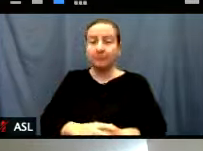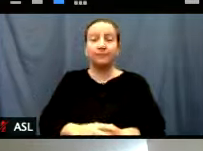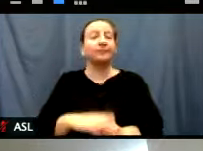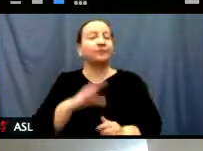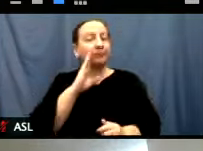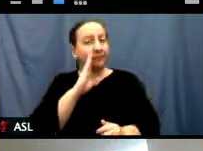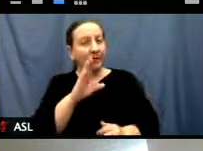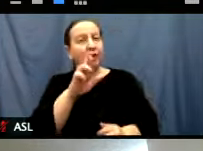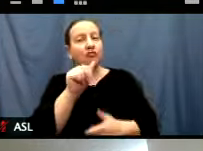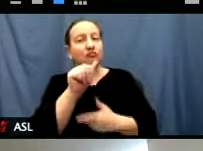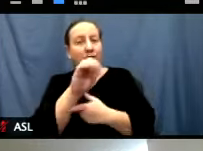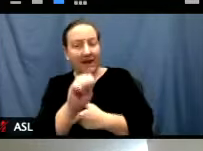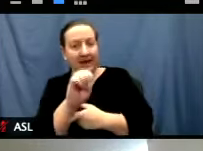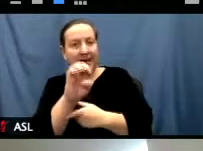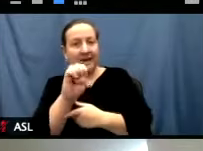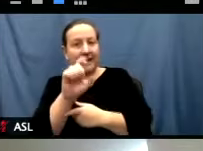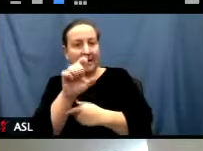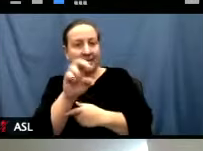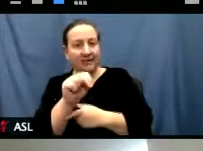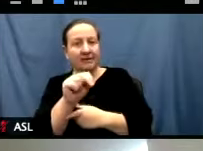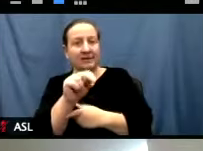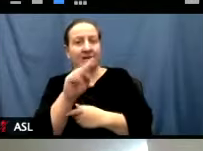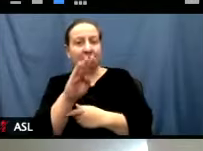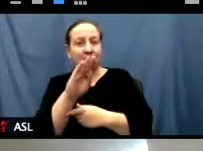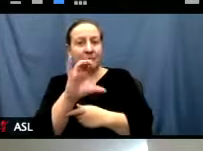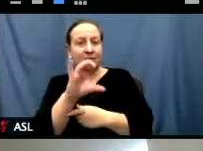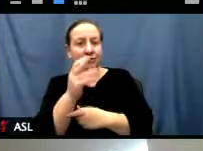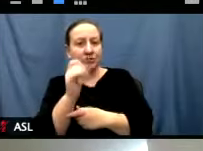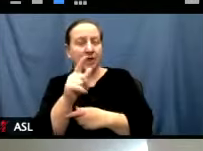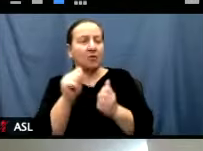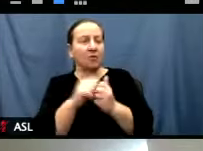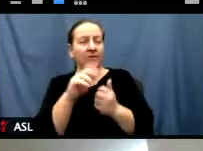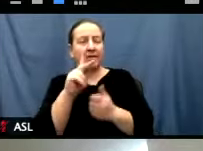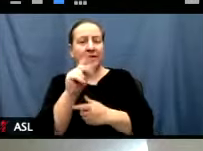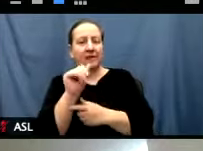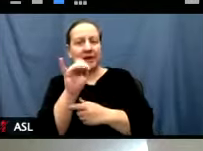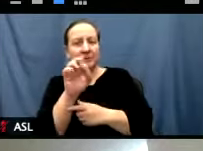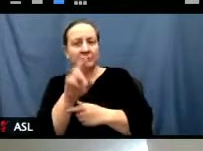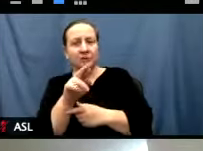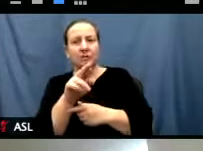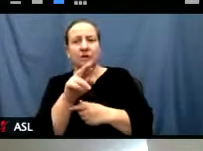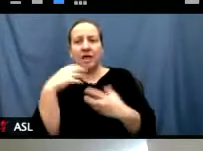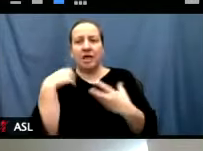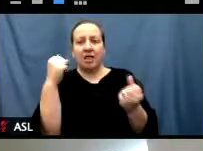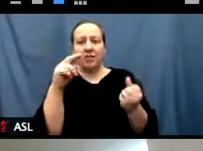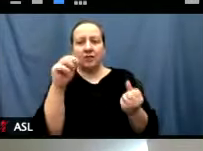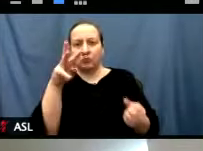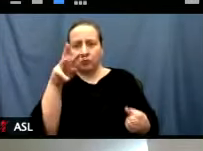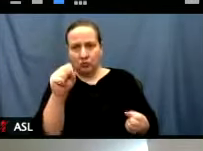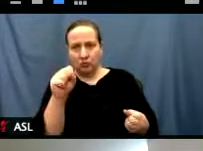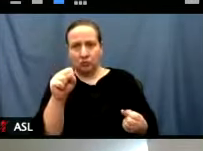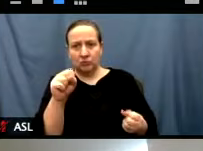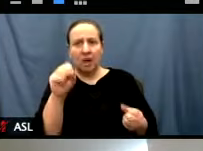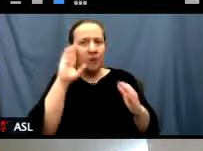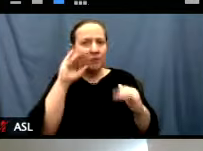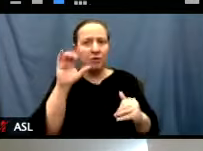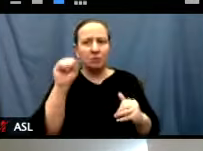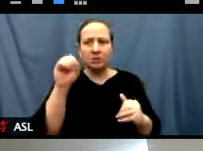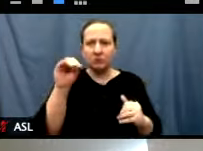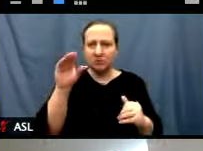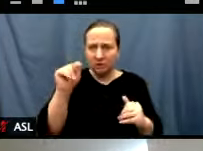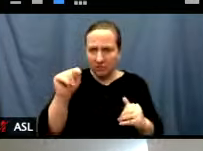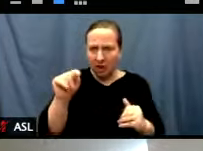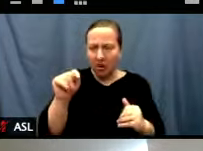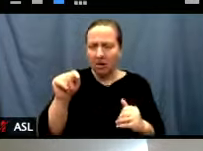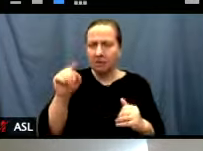Hi, Ray Ellen Bichelle with Kaiser Health News. I was hoping, Scott Bookman, you could talk a little bit more about the